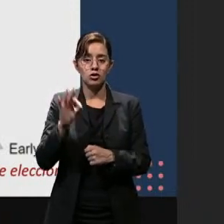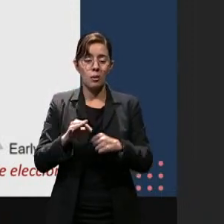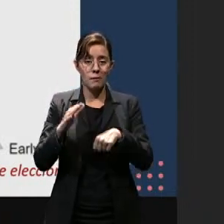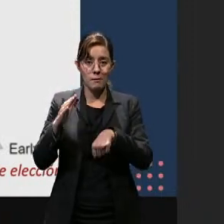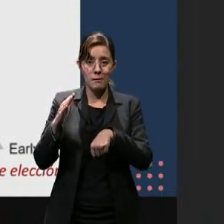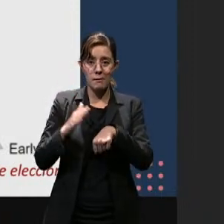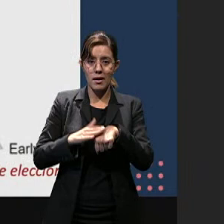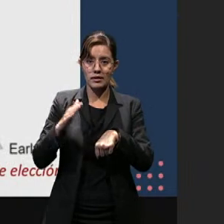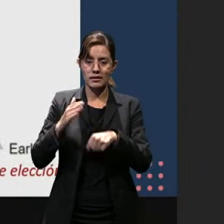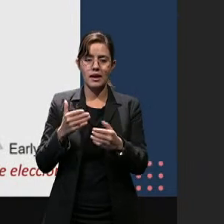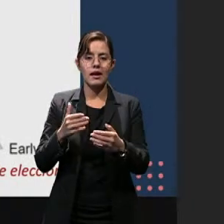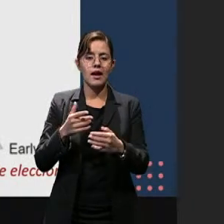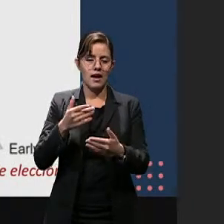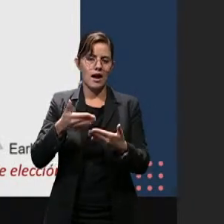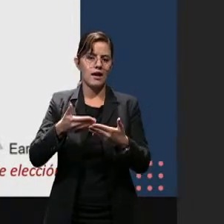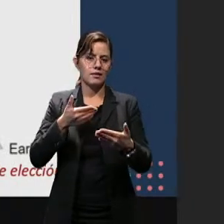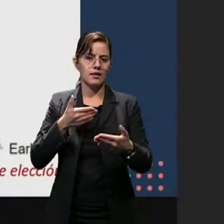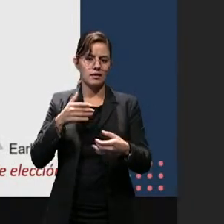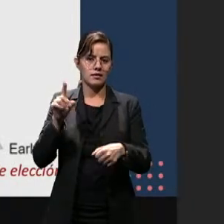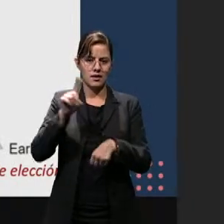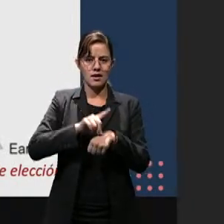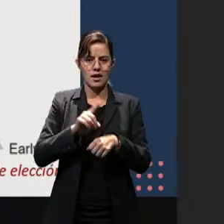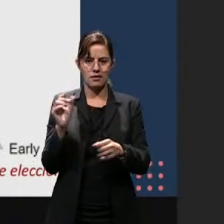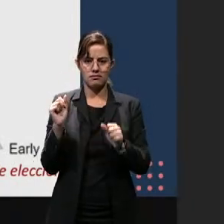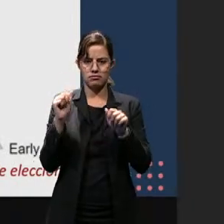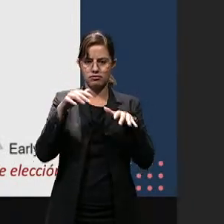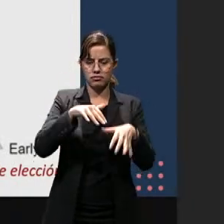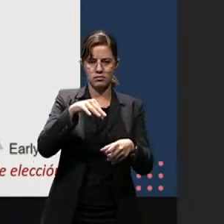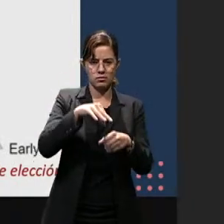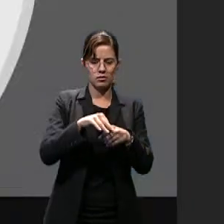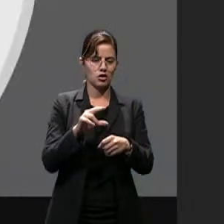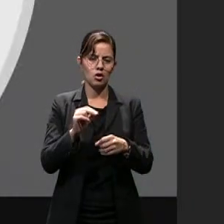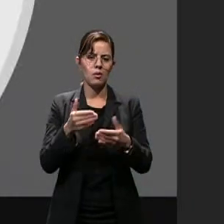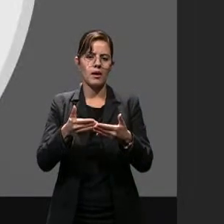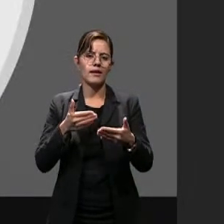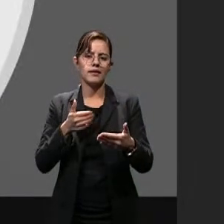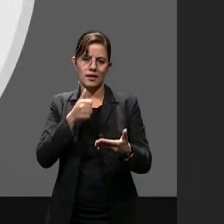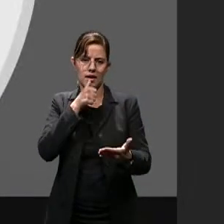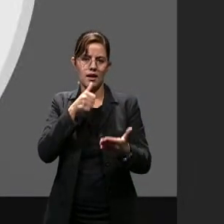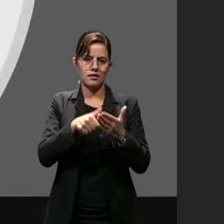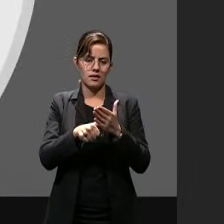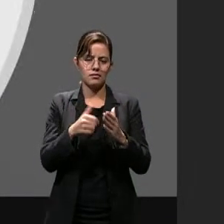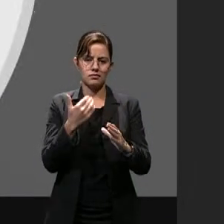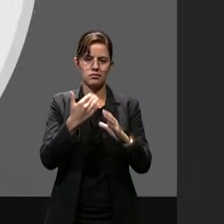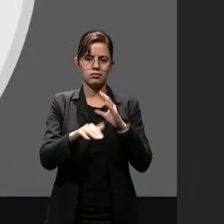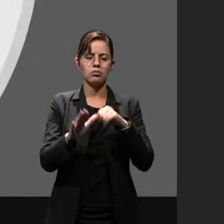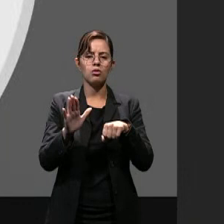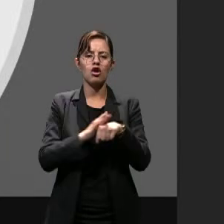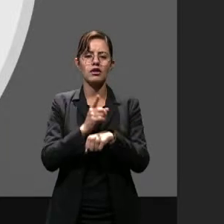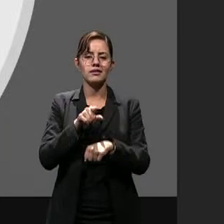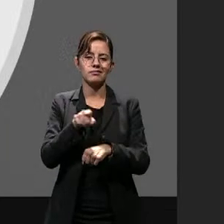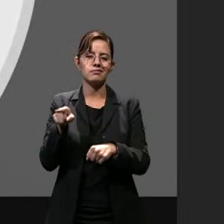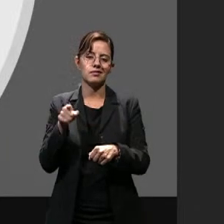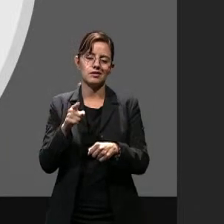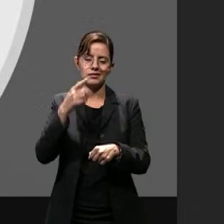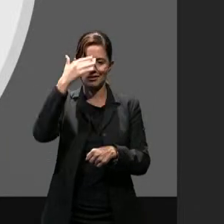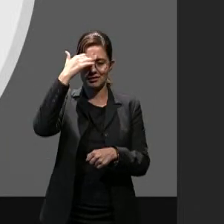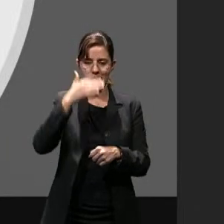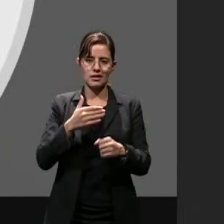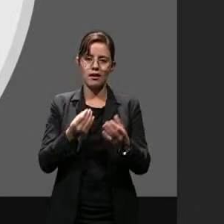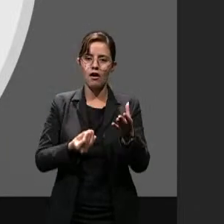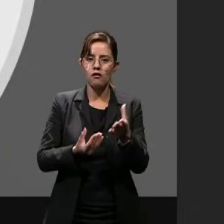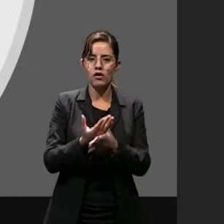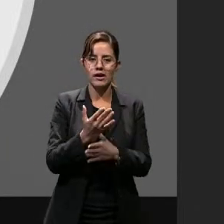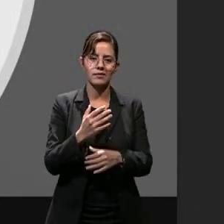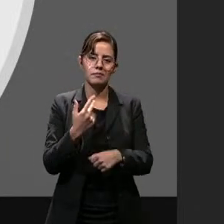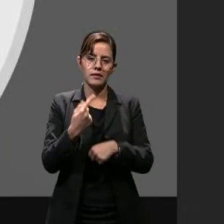took advantage of getting their ballot in the mail. But it's important to note that tens of millions of Americans have been having their ballot handed